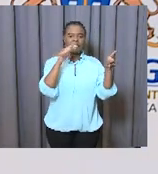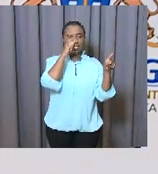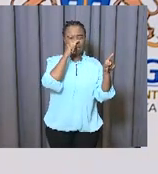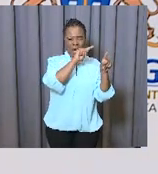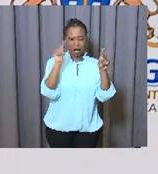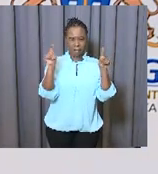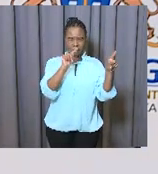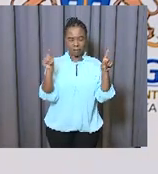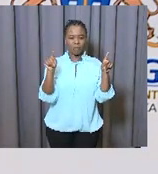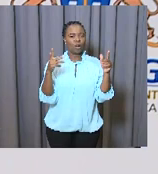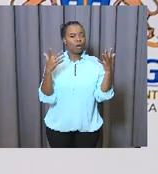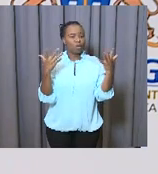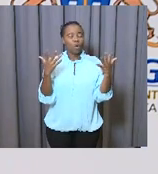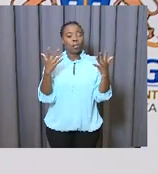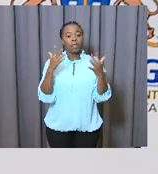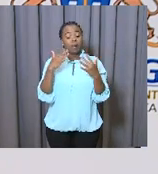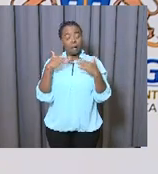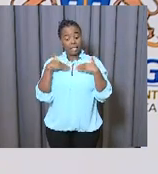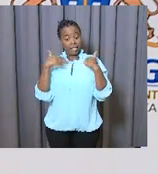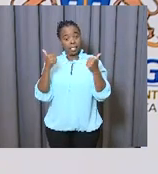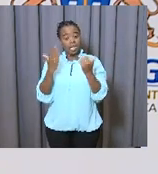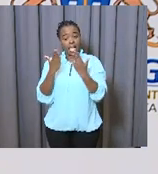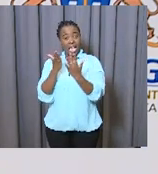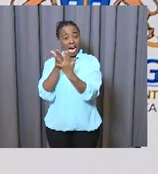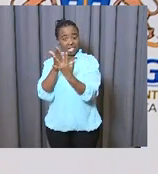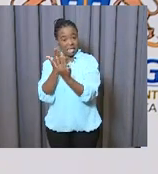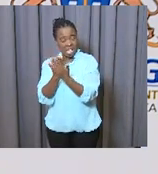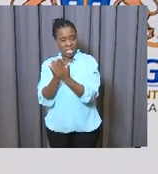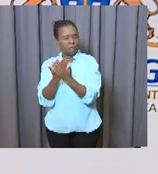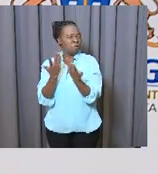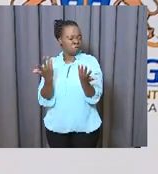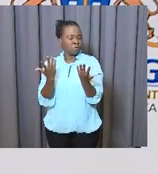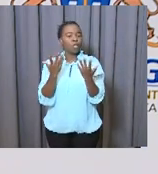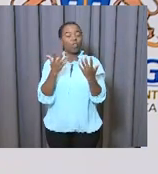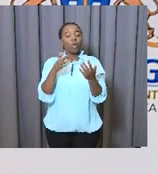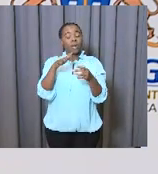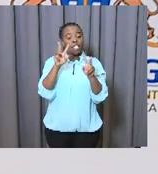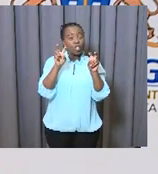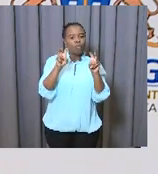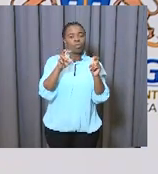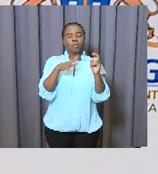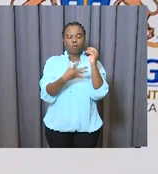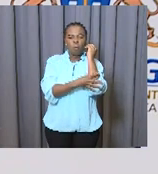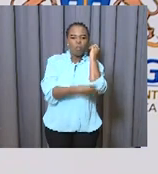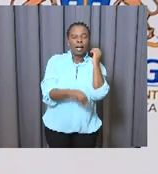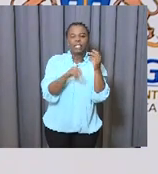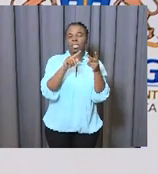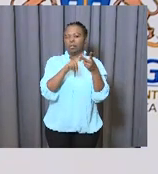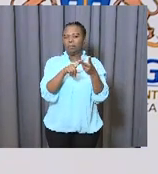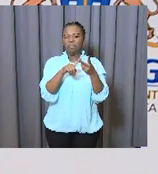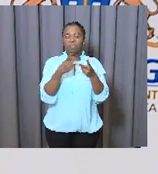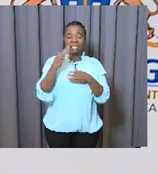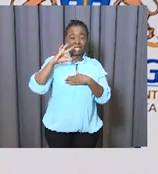those areas who can access better healthcare services. So issues of vulnerability, poverty levels,